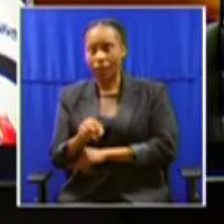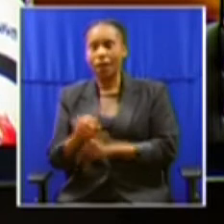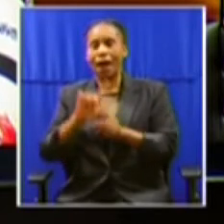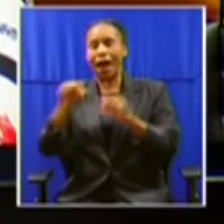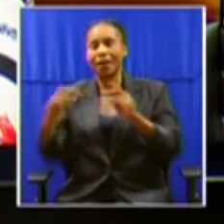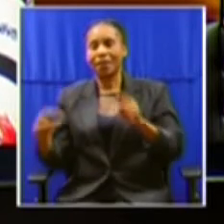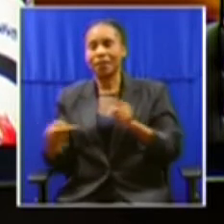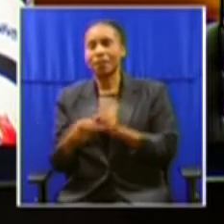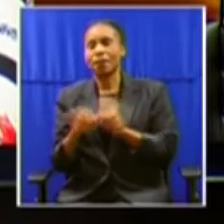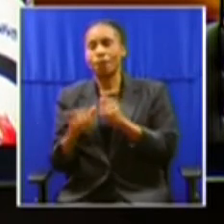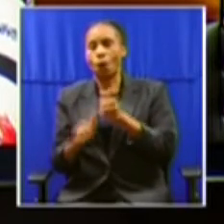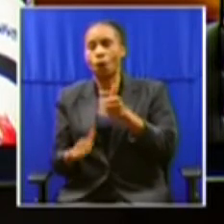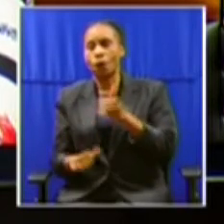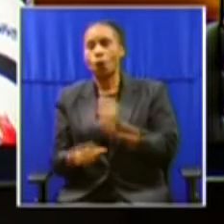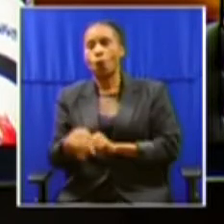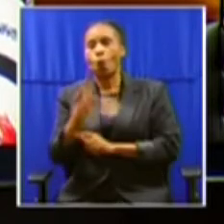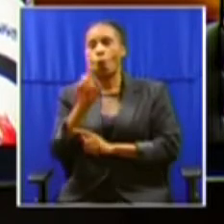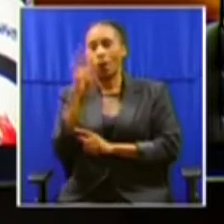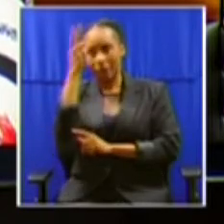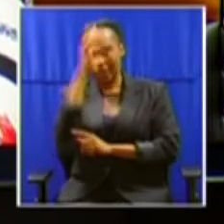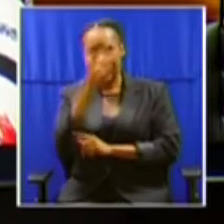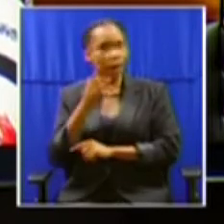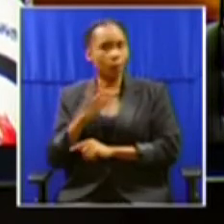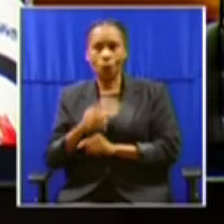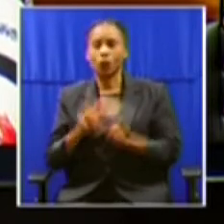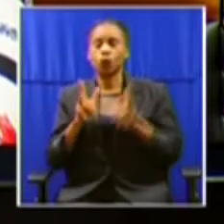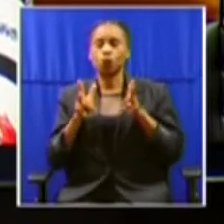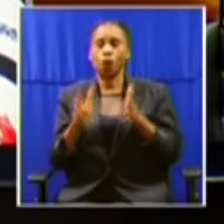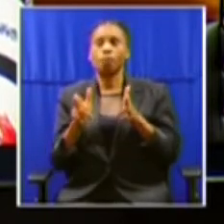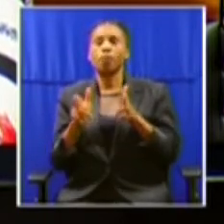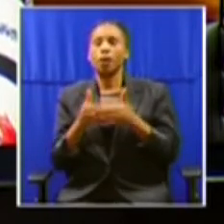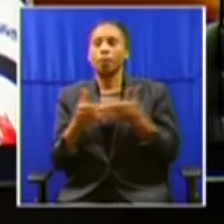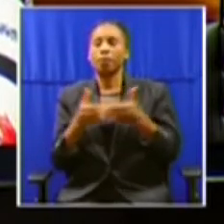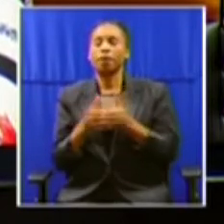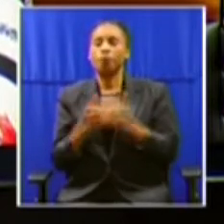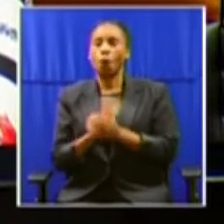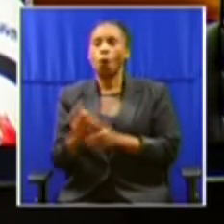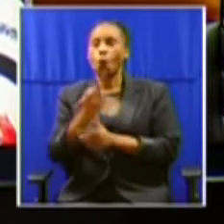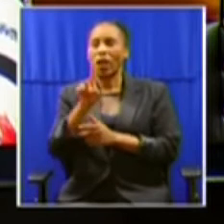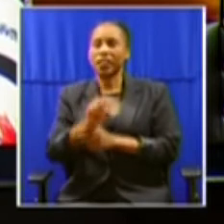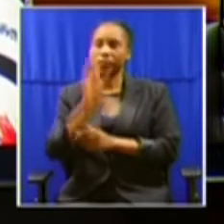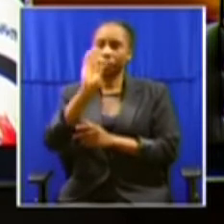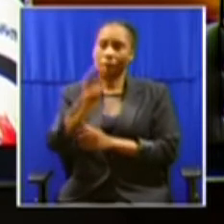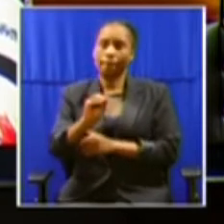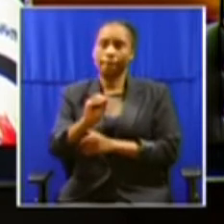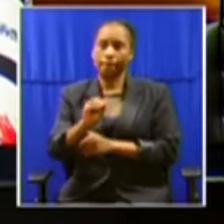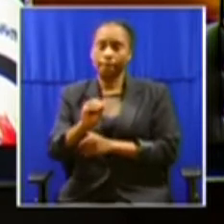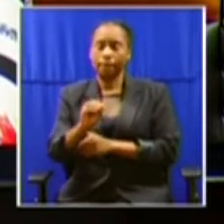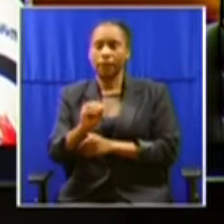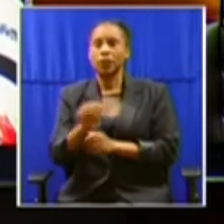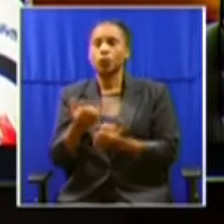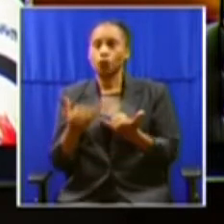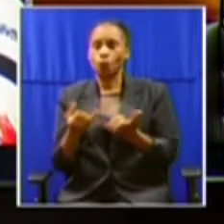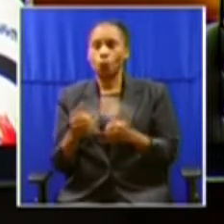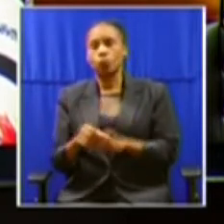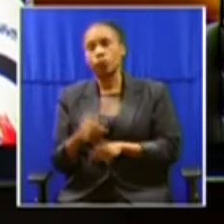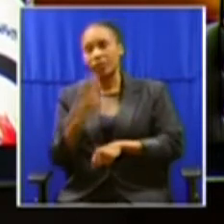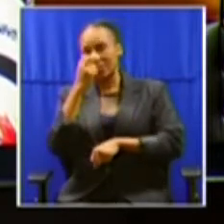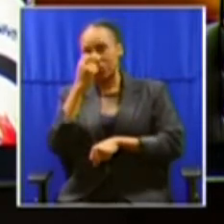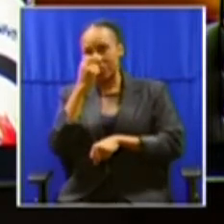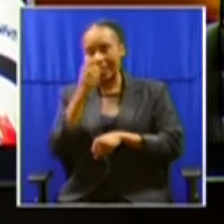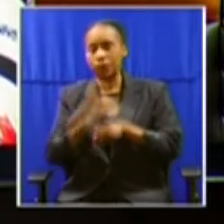others 1 minute. I don't want to stop you before you pose your question, so try to minimize on